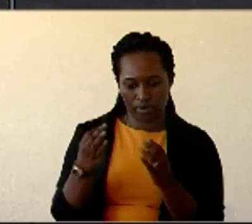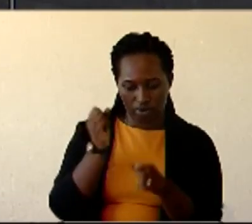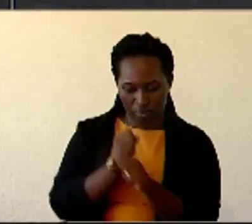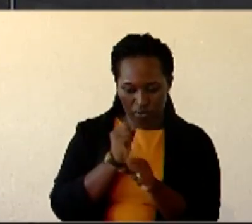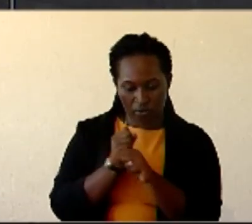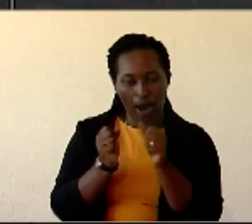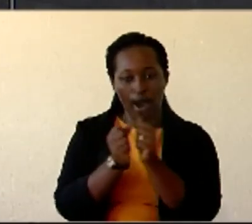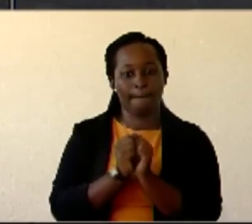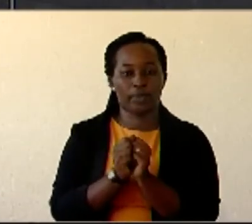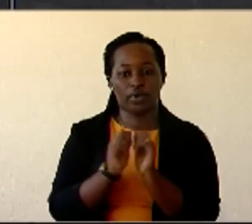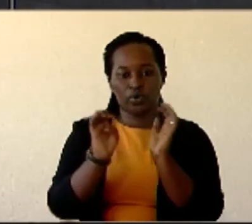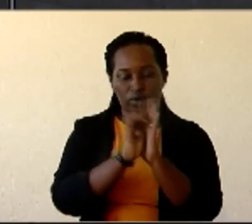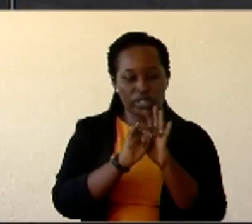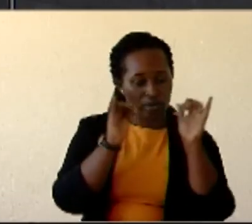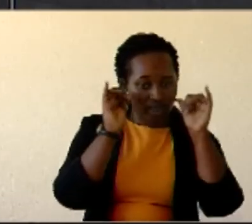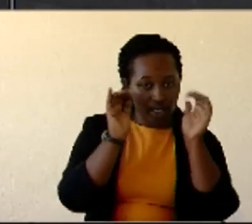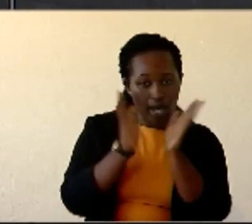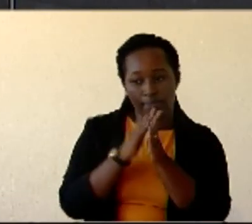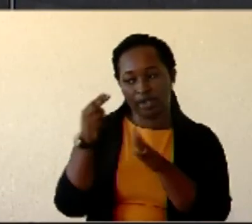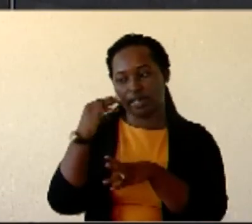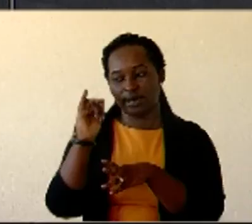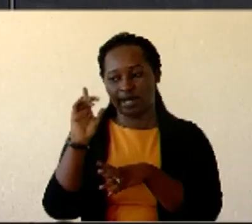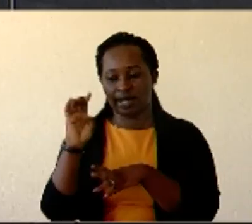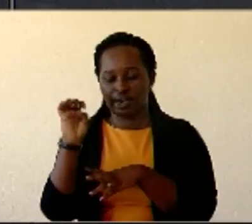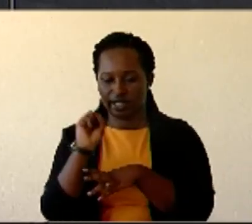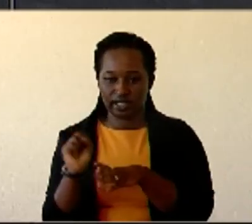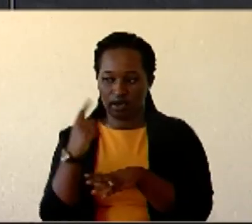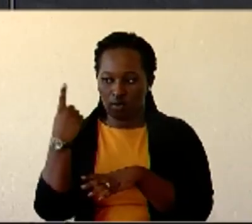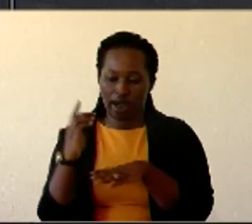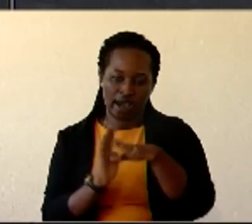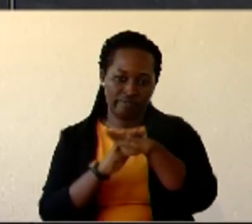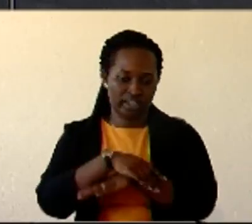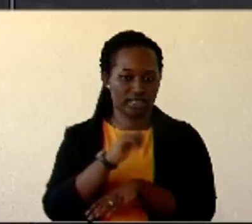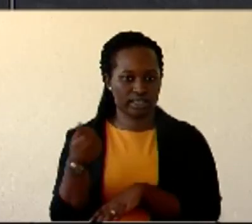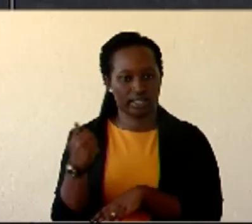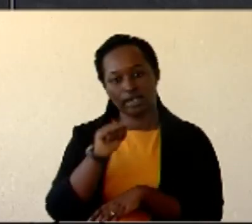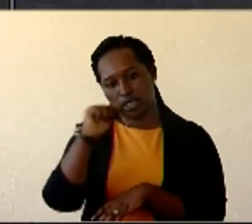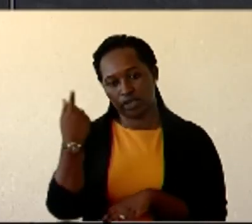together, like beef and hides. One affects the other. Then we have